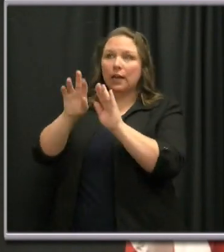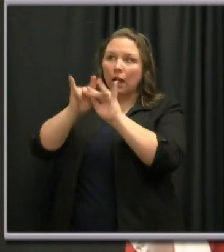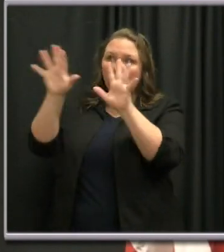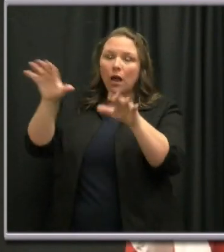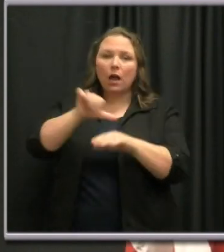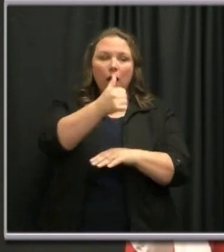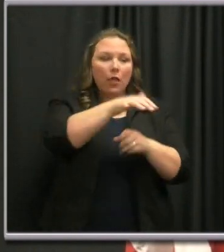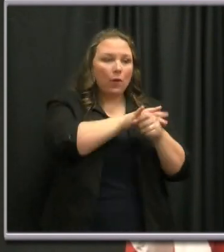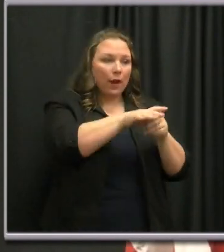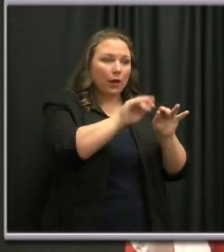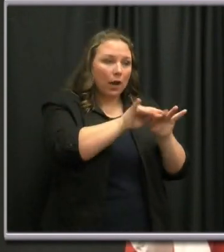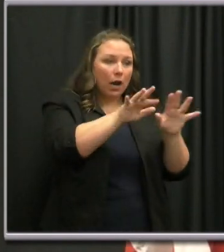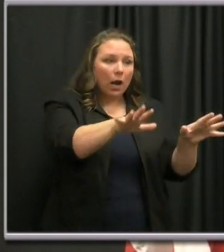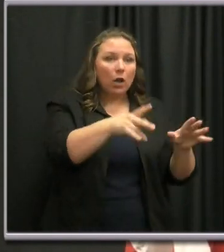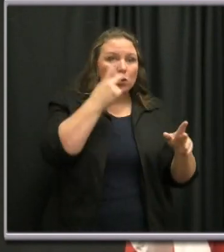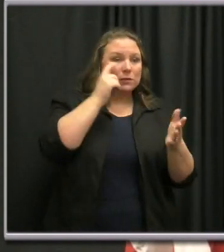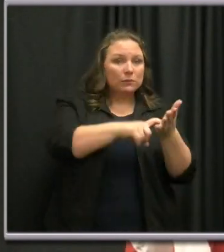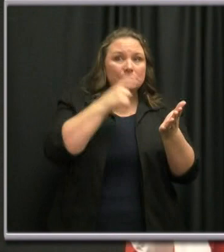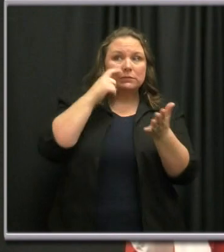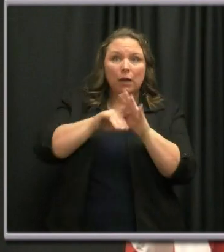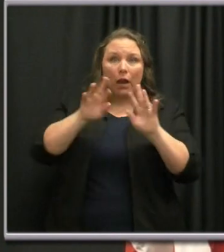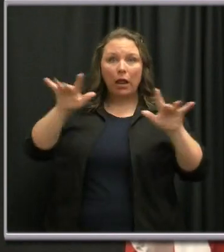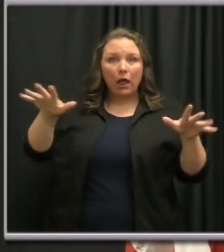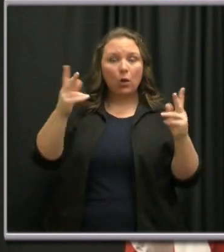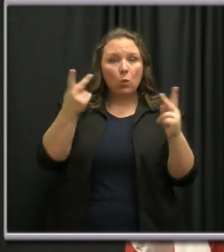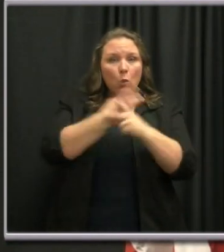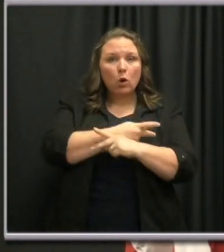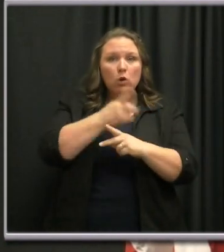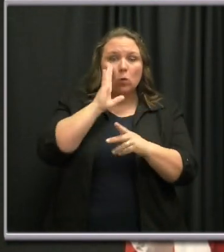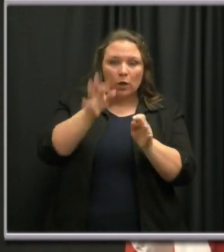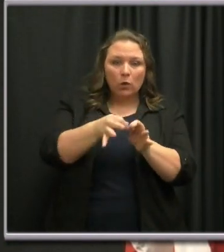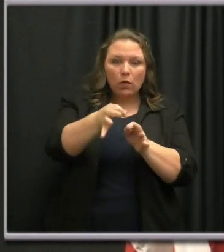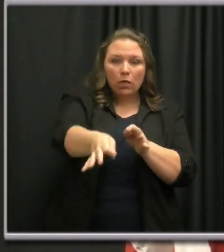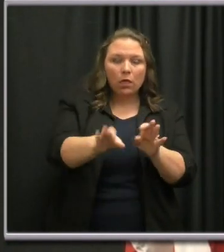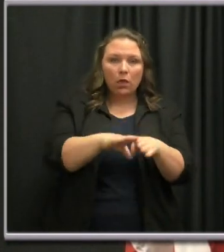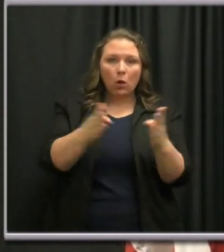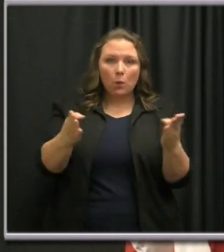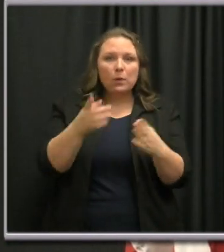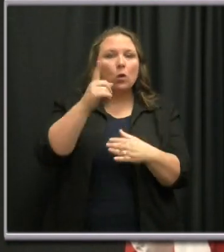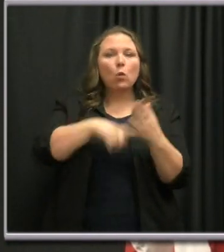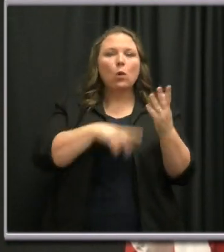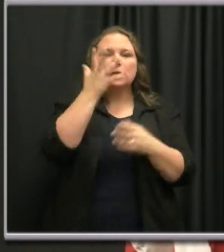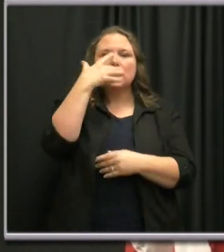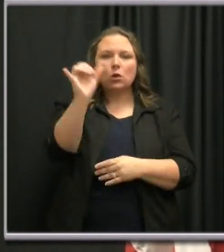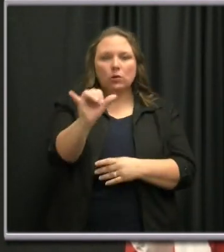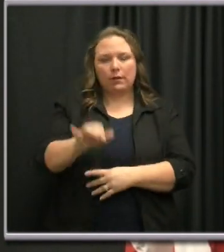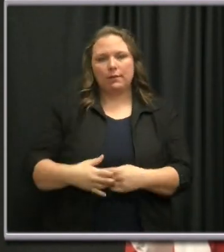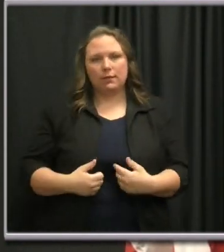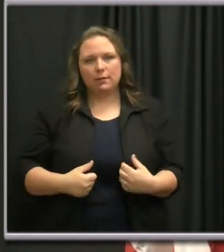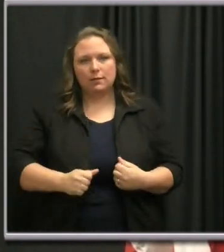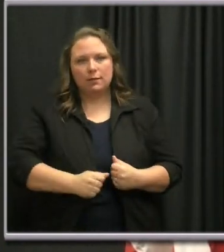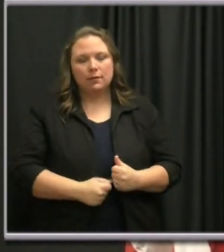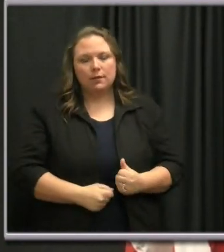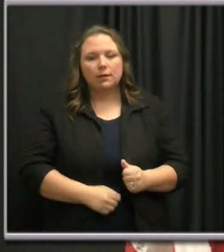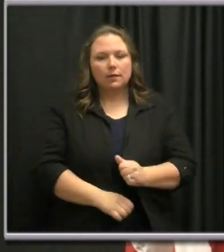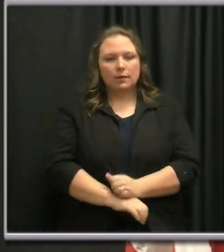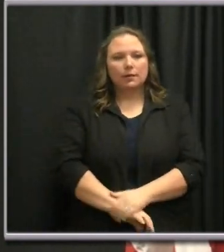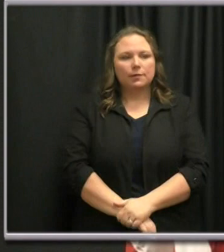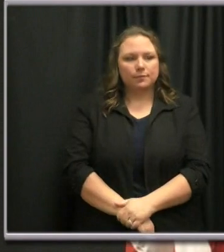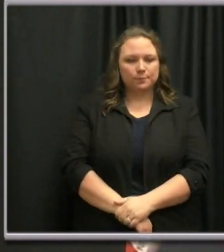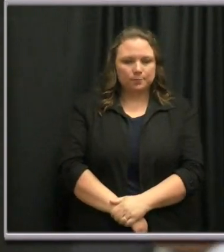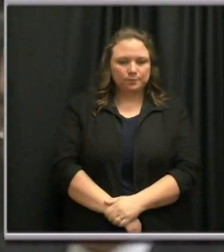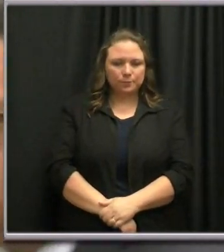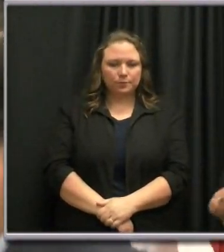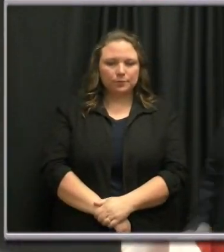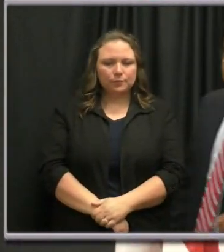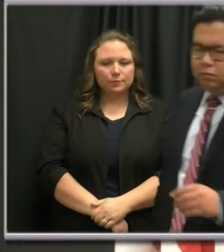that begin opening before us? And if so, what kind of spike would you have to see to make that decision? Dr. Jahangir.